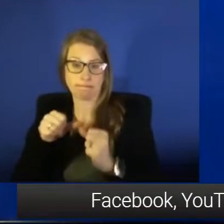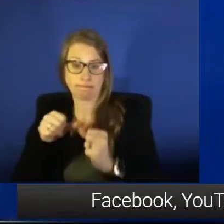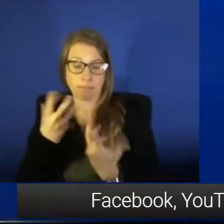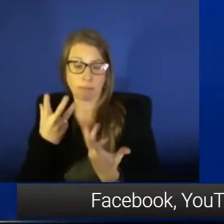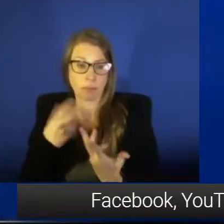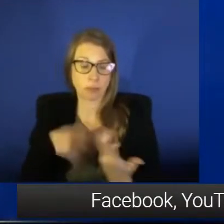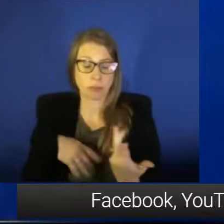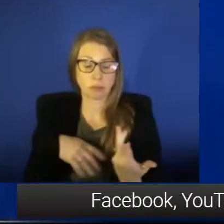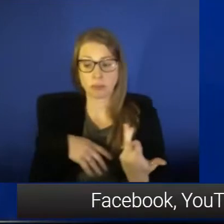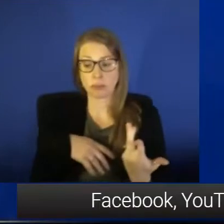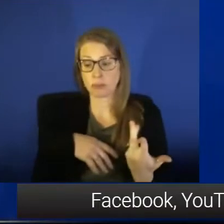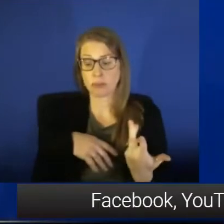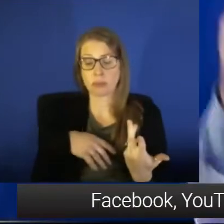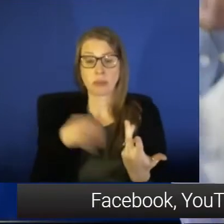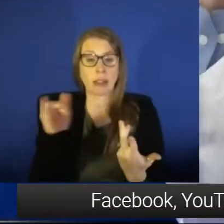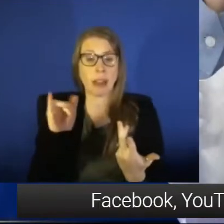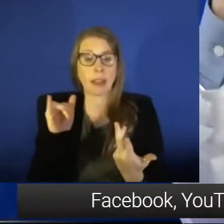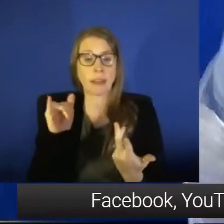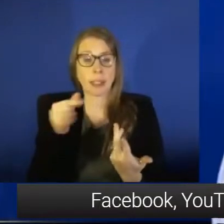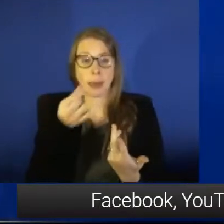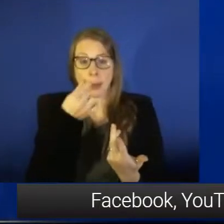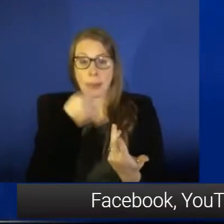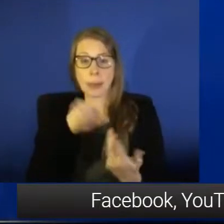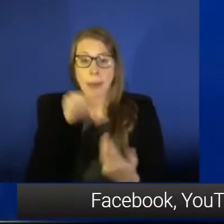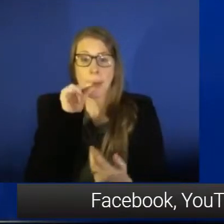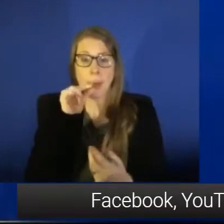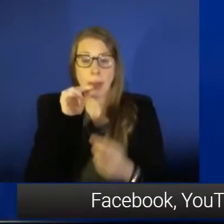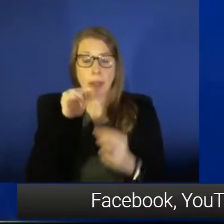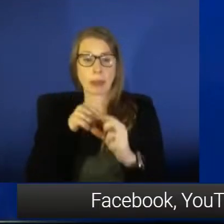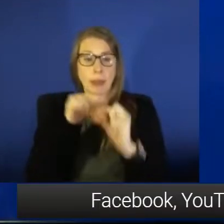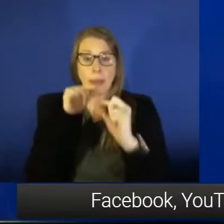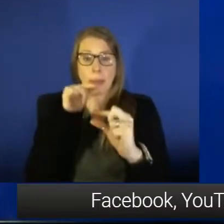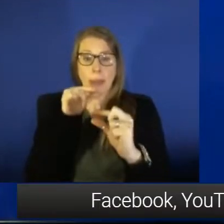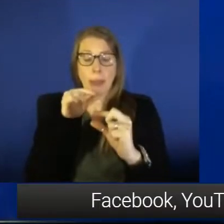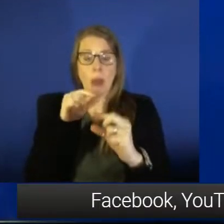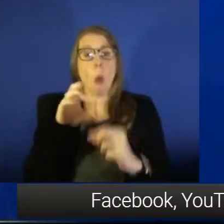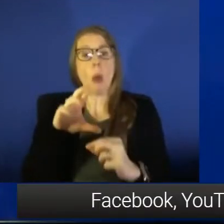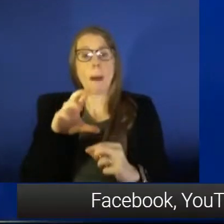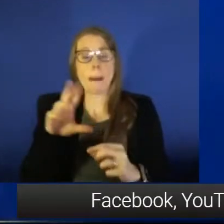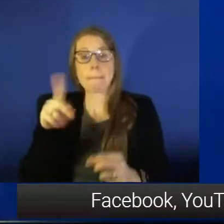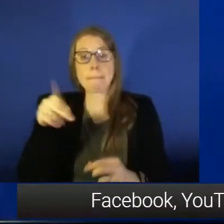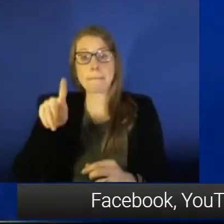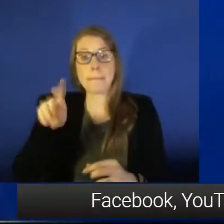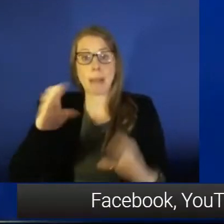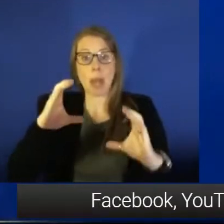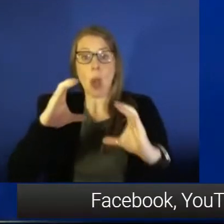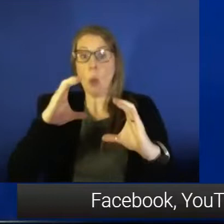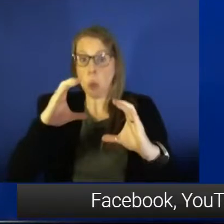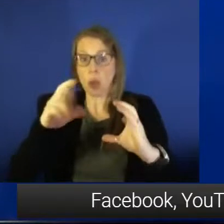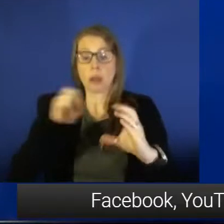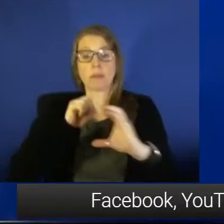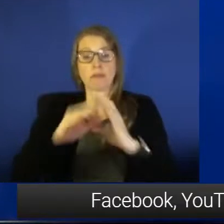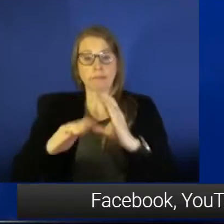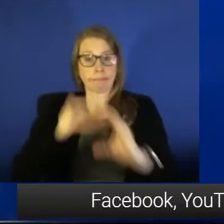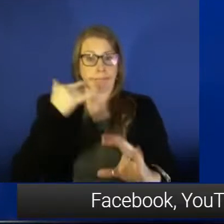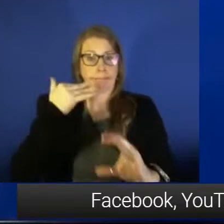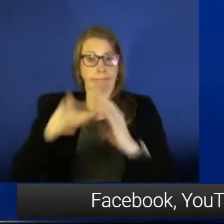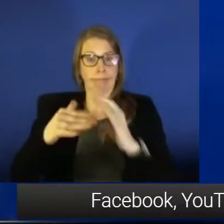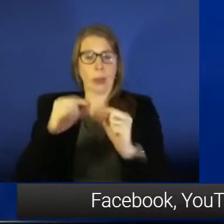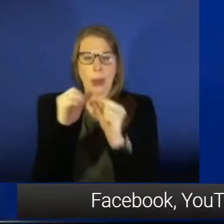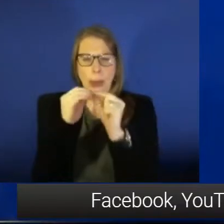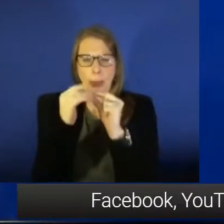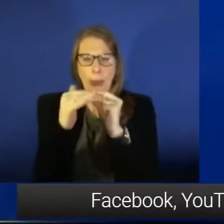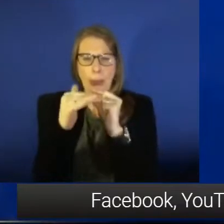Imagine if you're trying to blow through a straw as it blows through a big pipe. That obstruction can become chronic and fixed. You don't want asthma to do